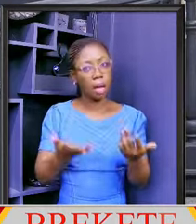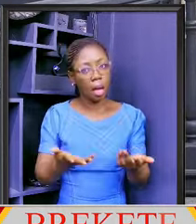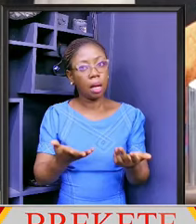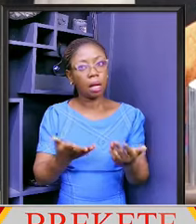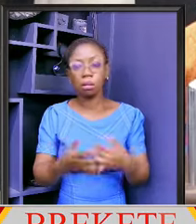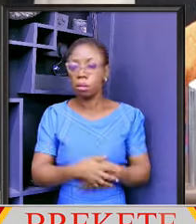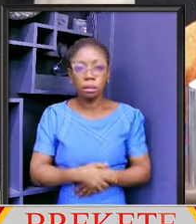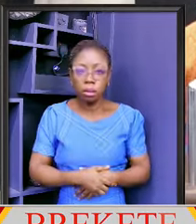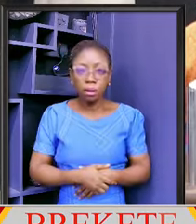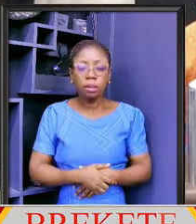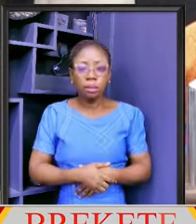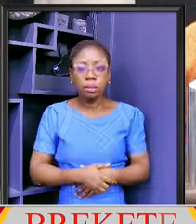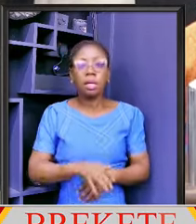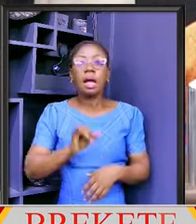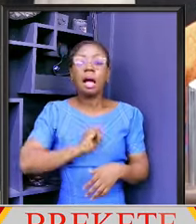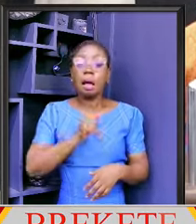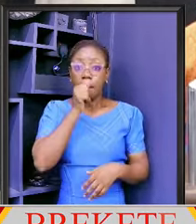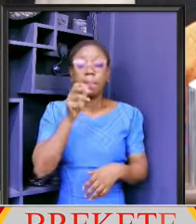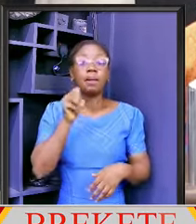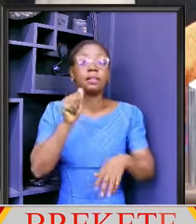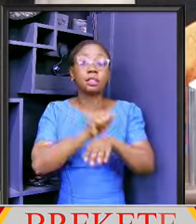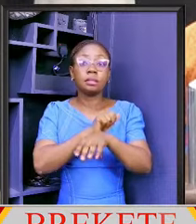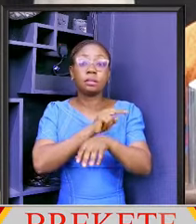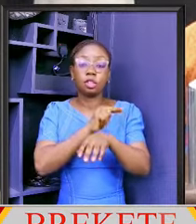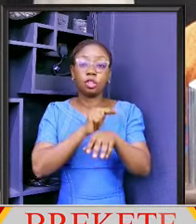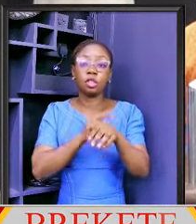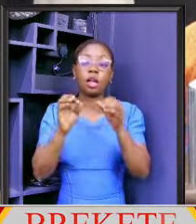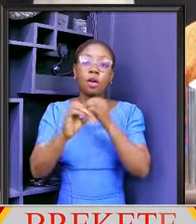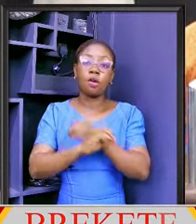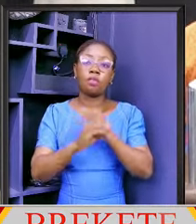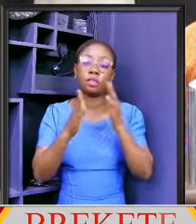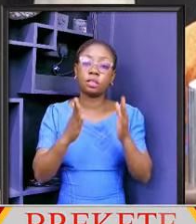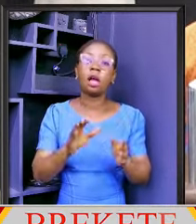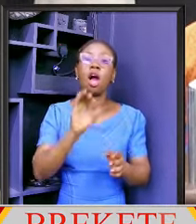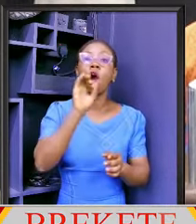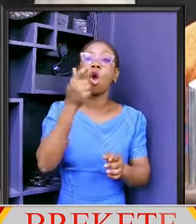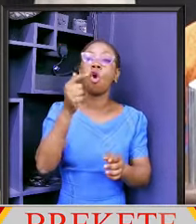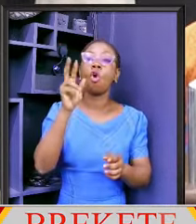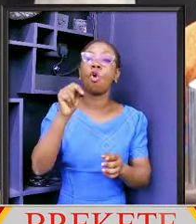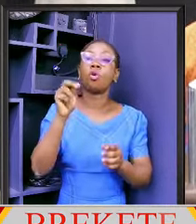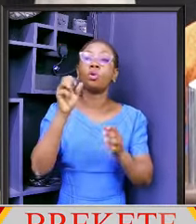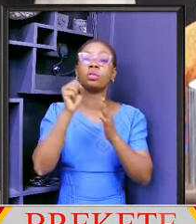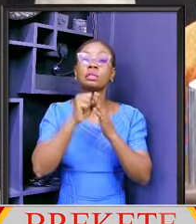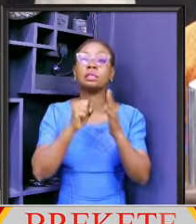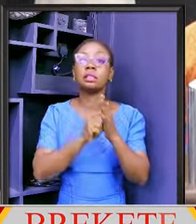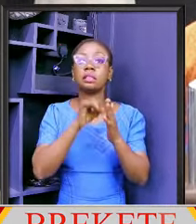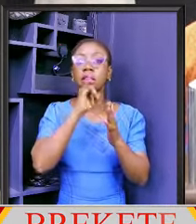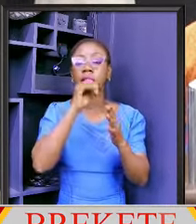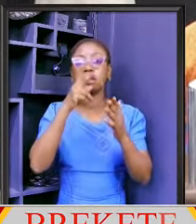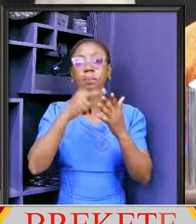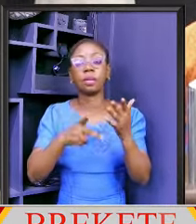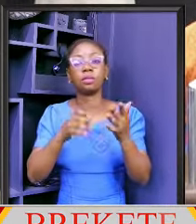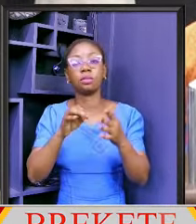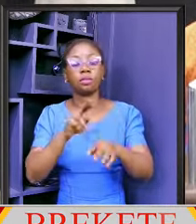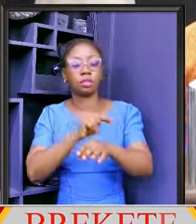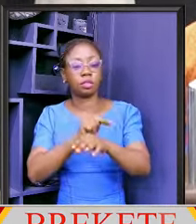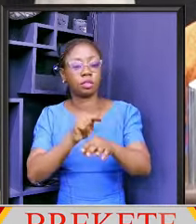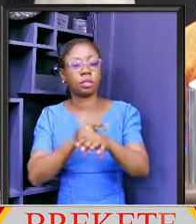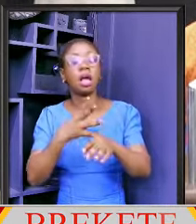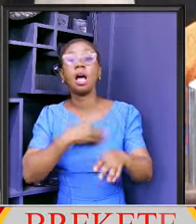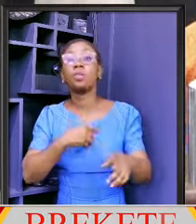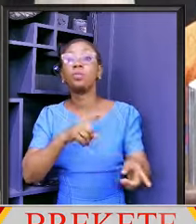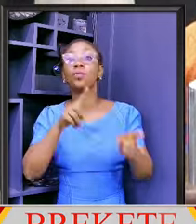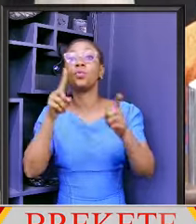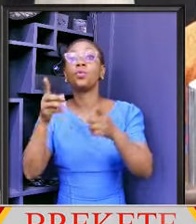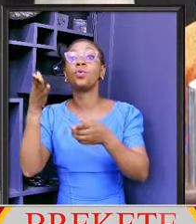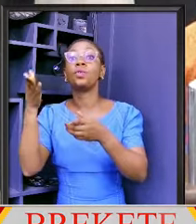officer. Mm-mm. And I come around. Ogun State is part of the Ogun national State body. Is part of national. And we will go to Ogun State.